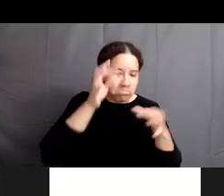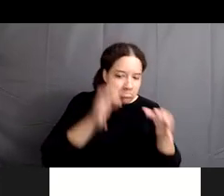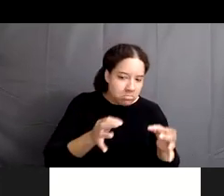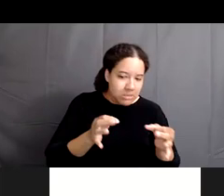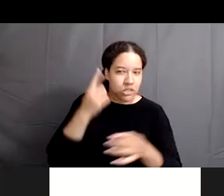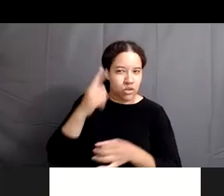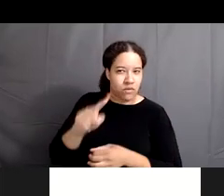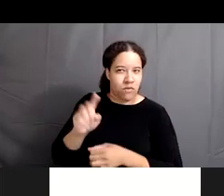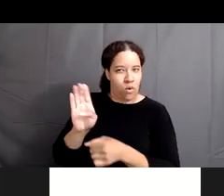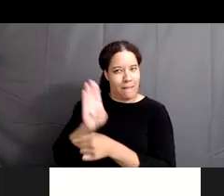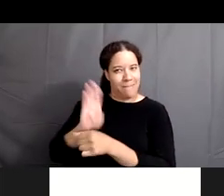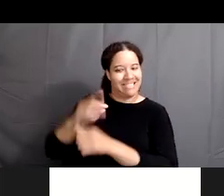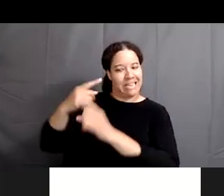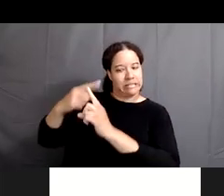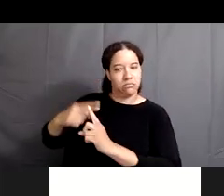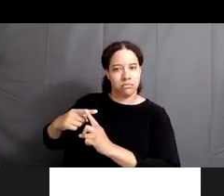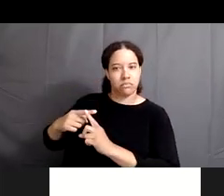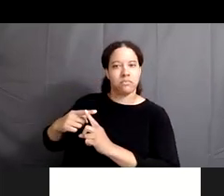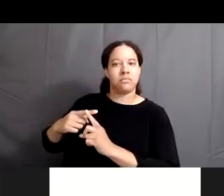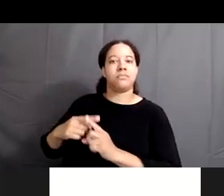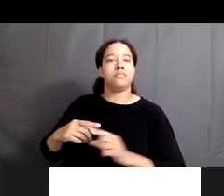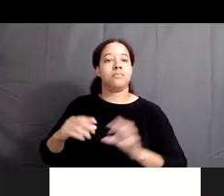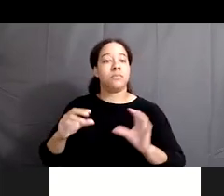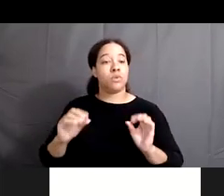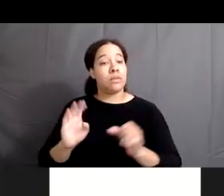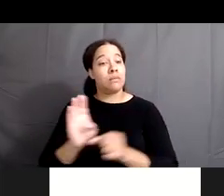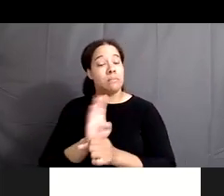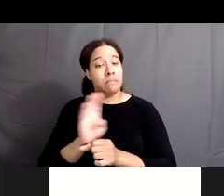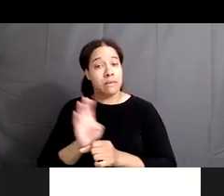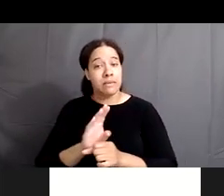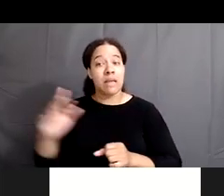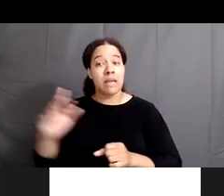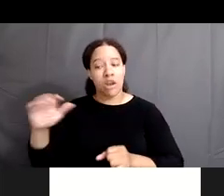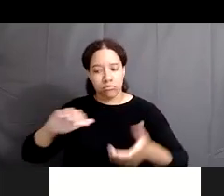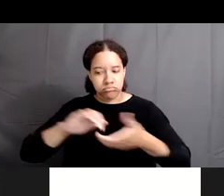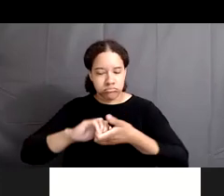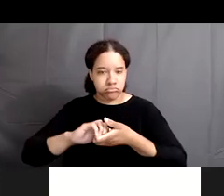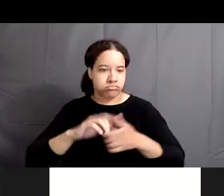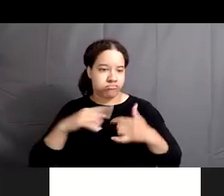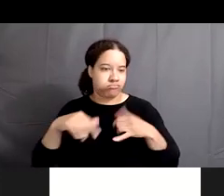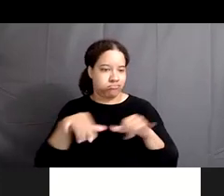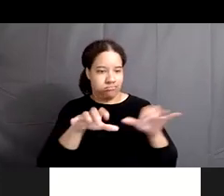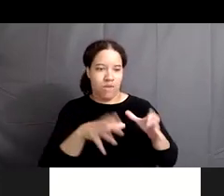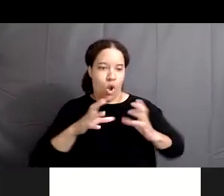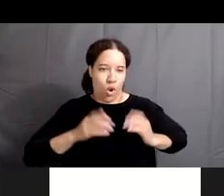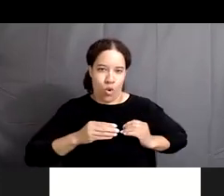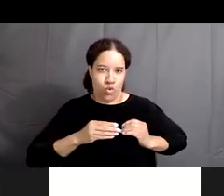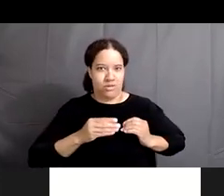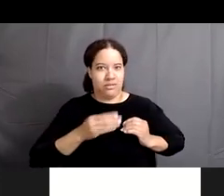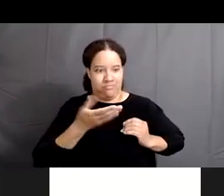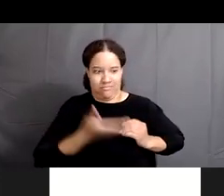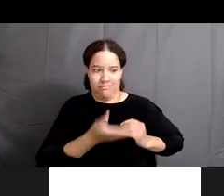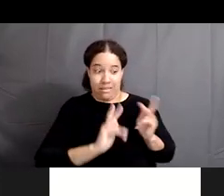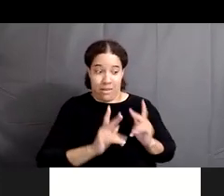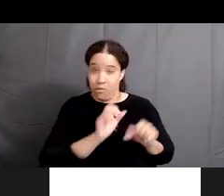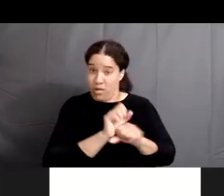basis. So these are businesses that are jointly owned and democratically controlled by the folks that work there. And they have a kind of a